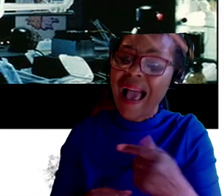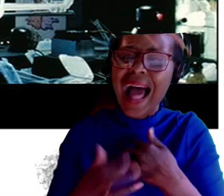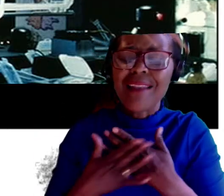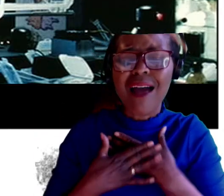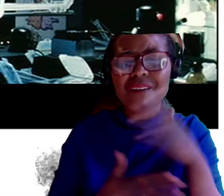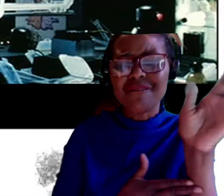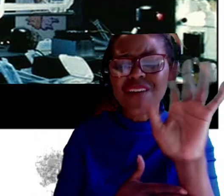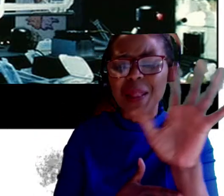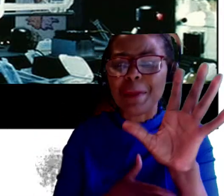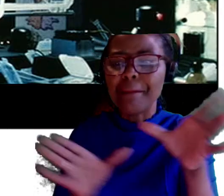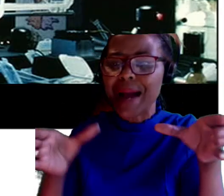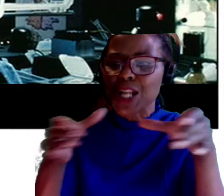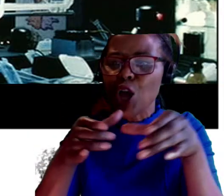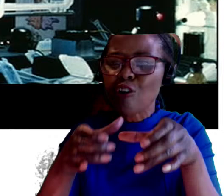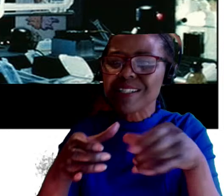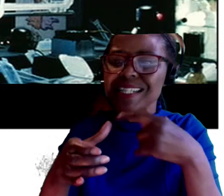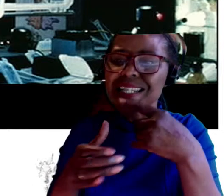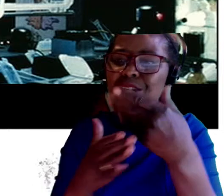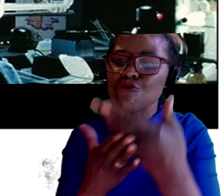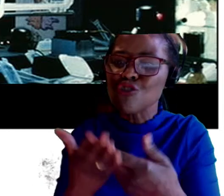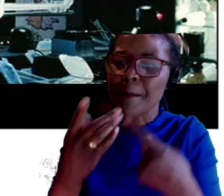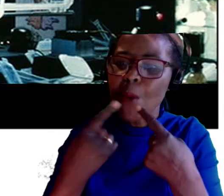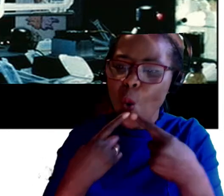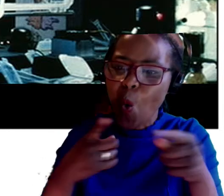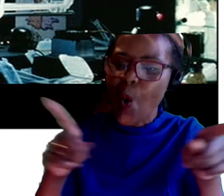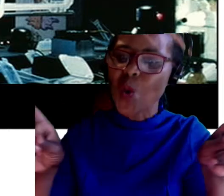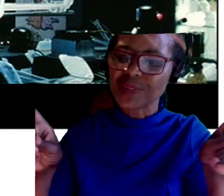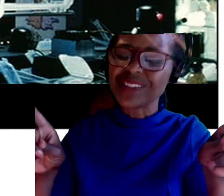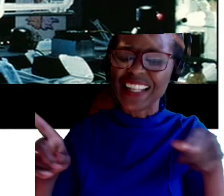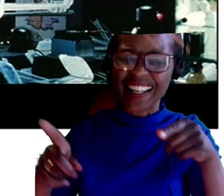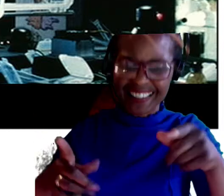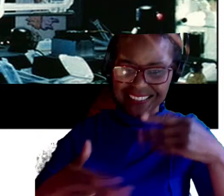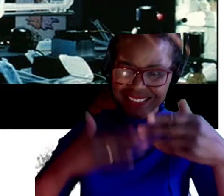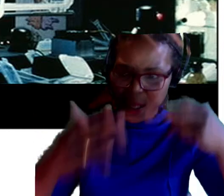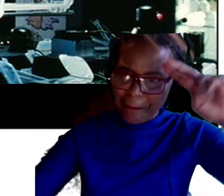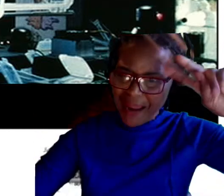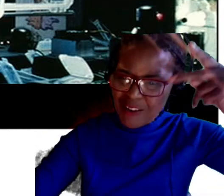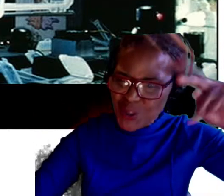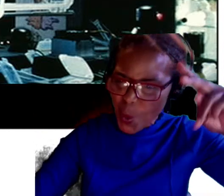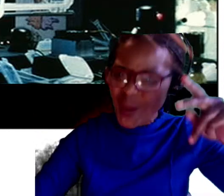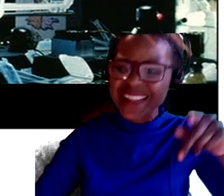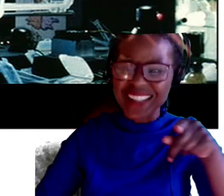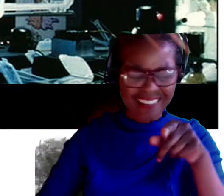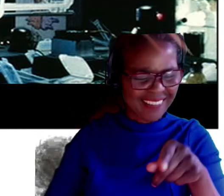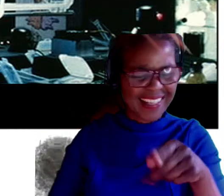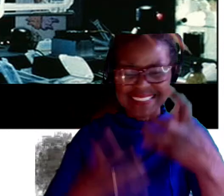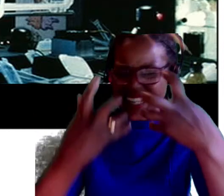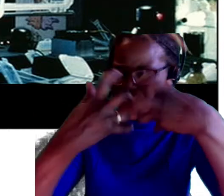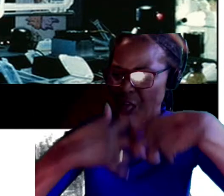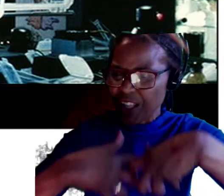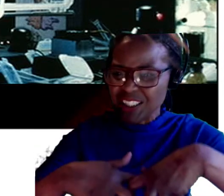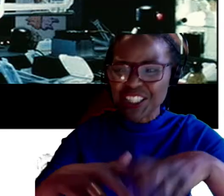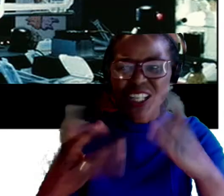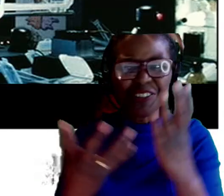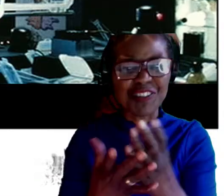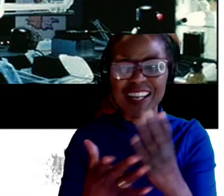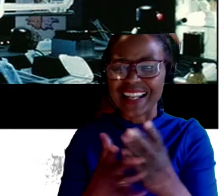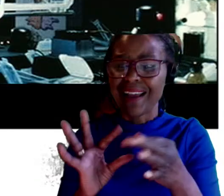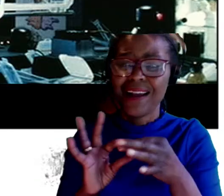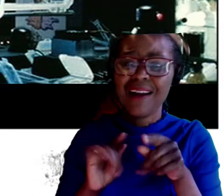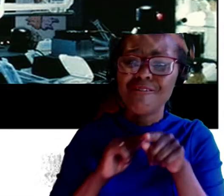it's constantly moving, incessantly paranoid, and the technology is all in service of that. It has